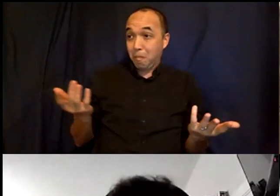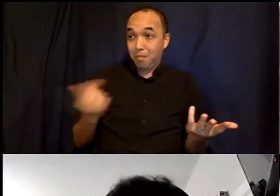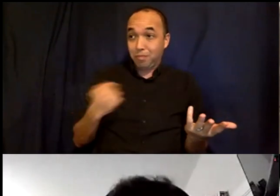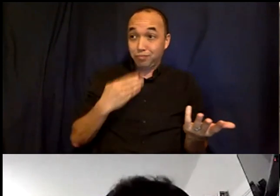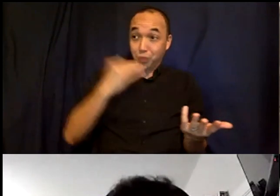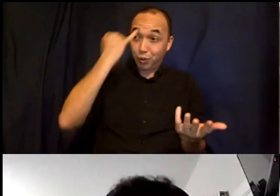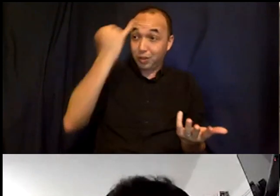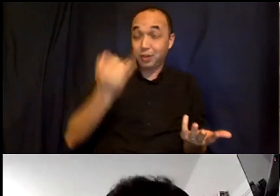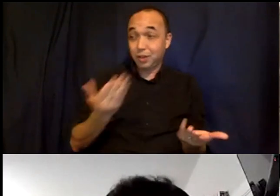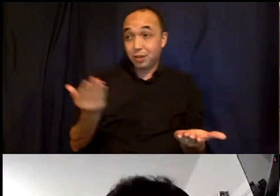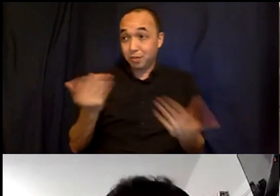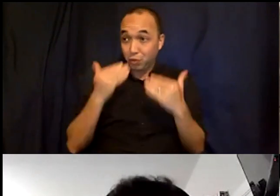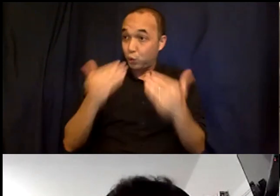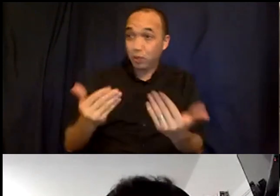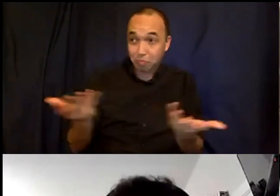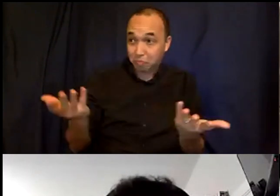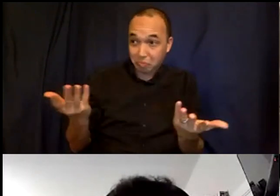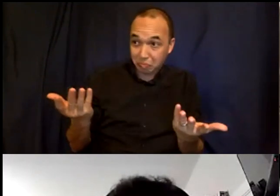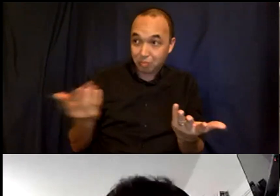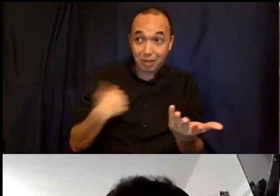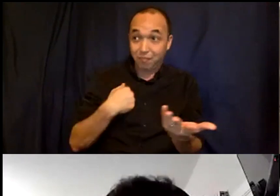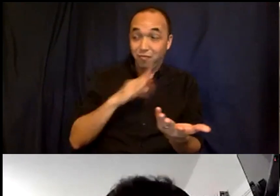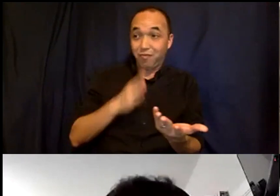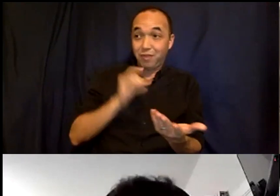idea. Something I've never tried before.